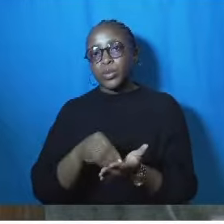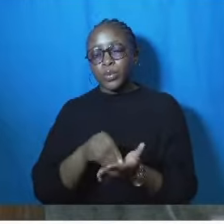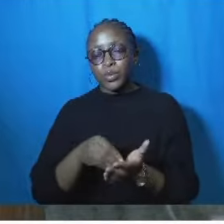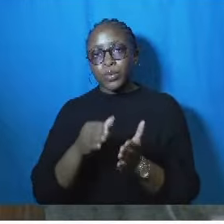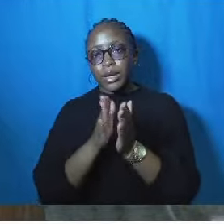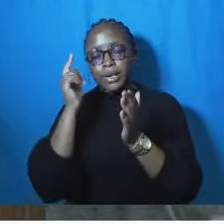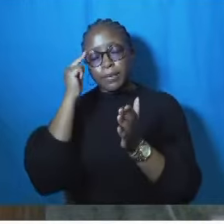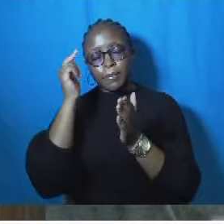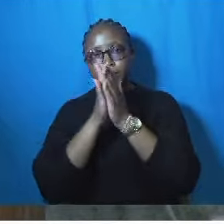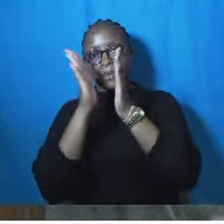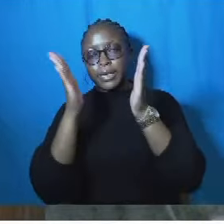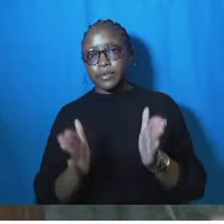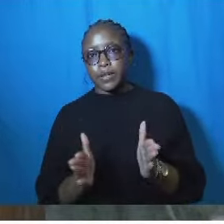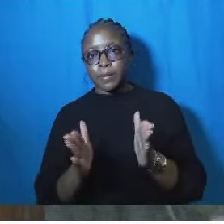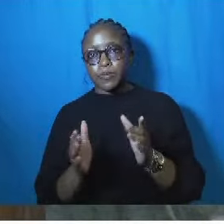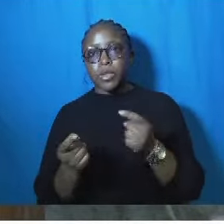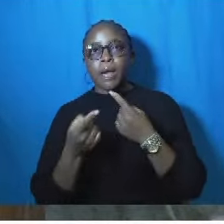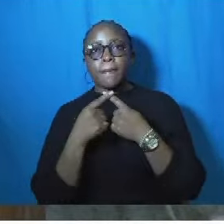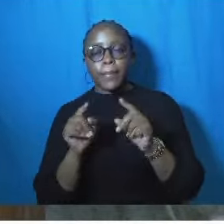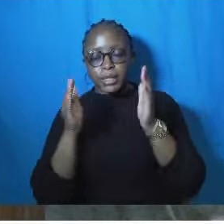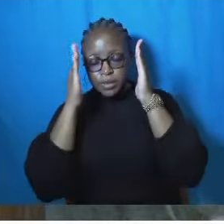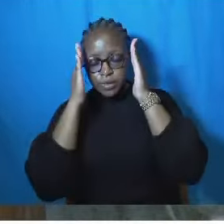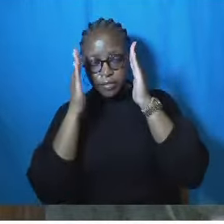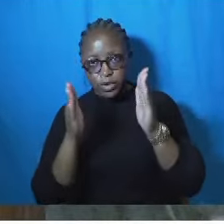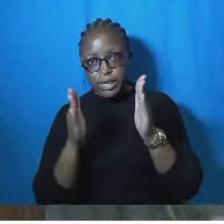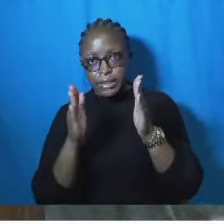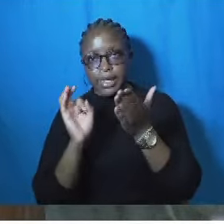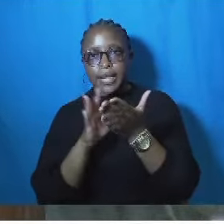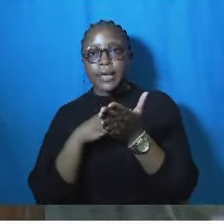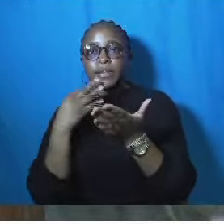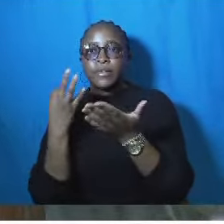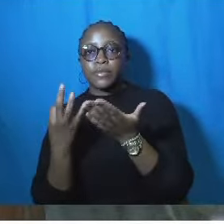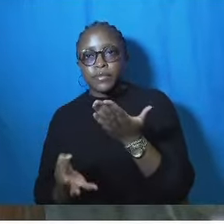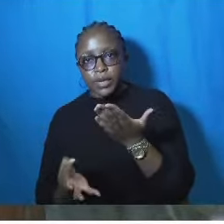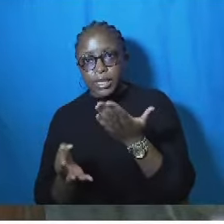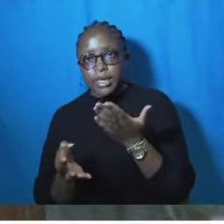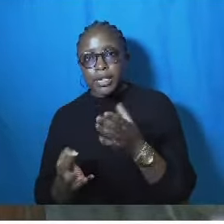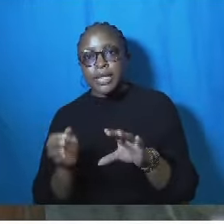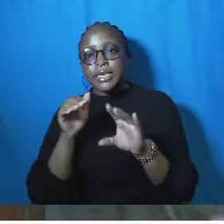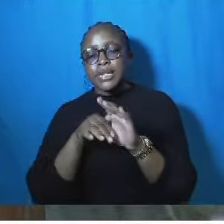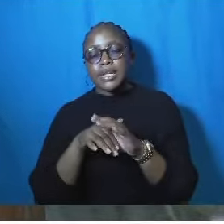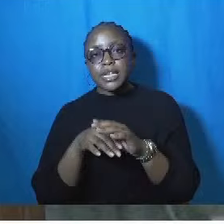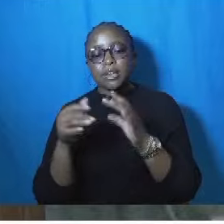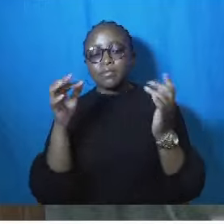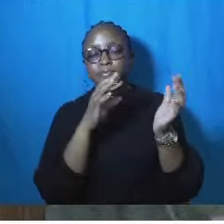their failings, especially from disputable matters.